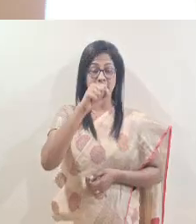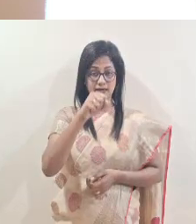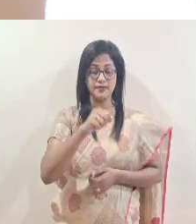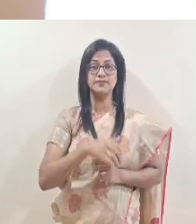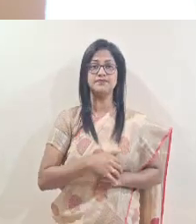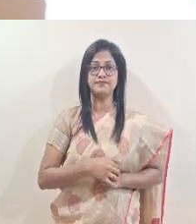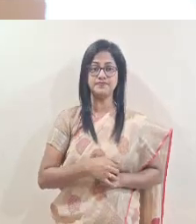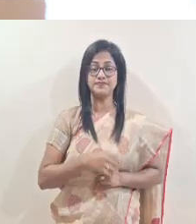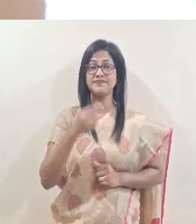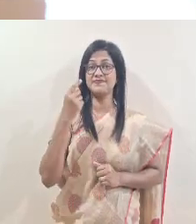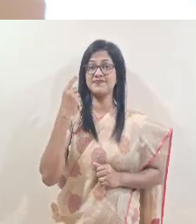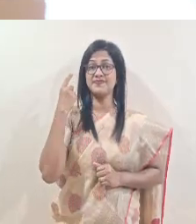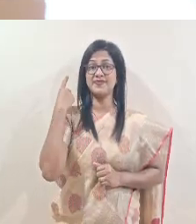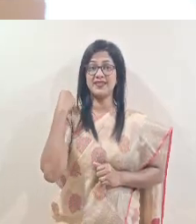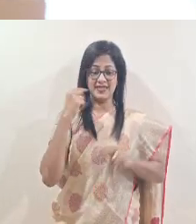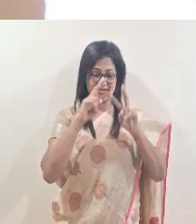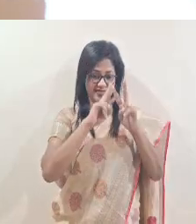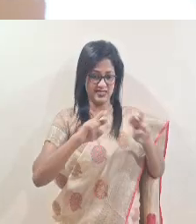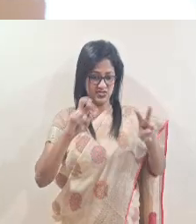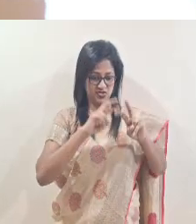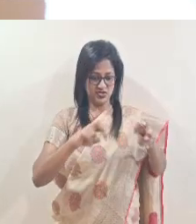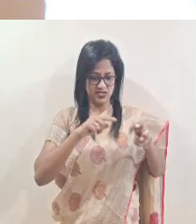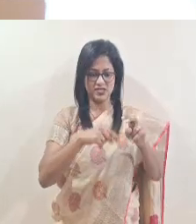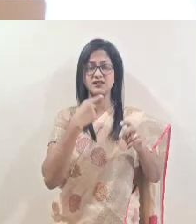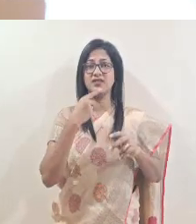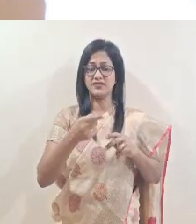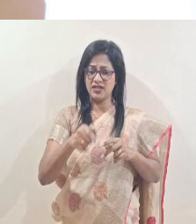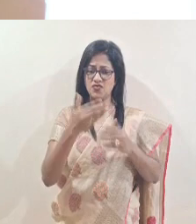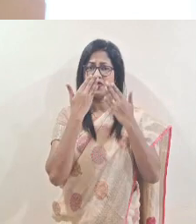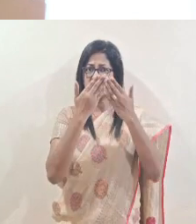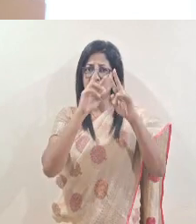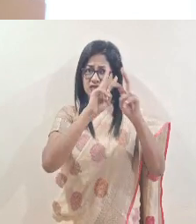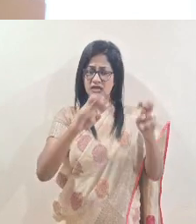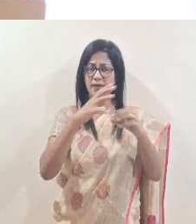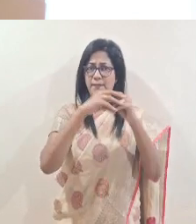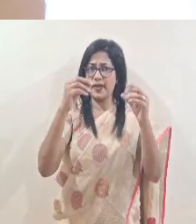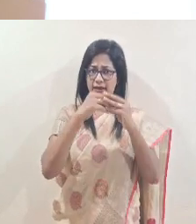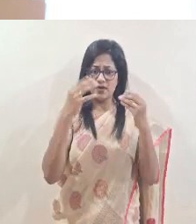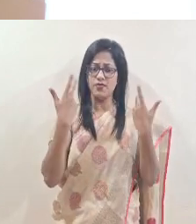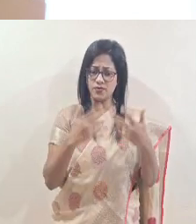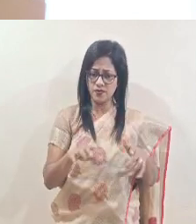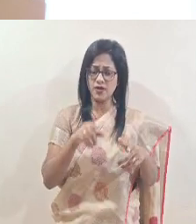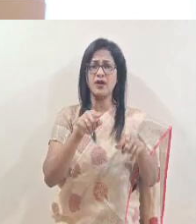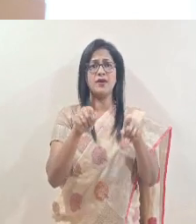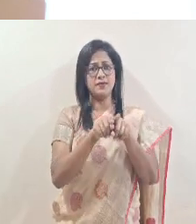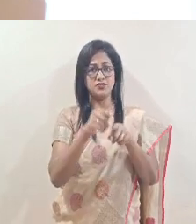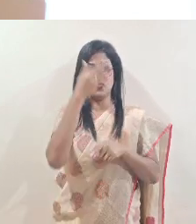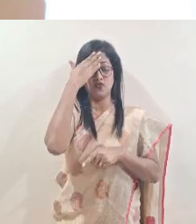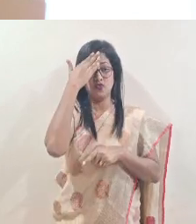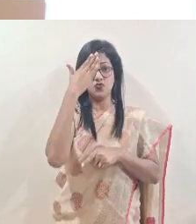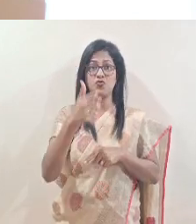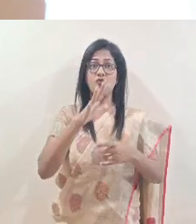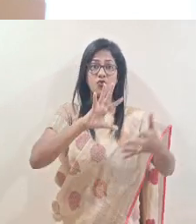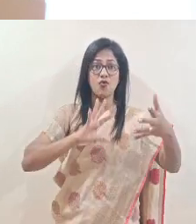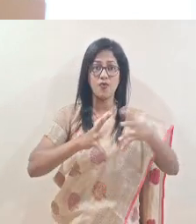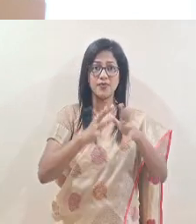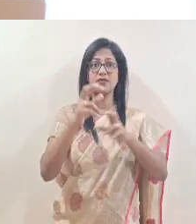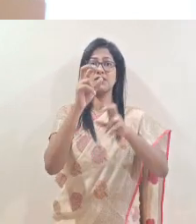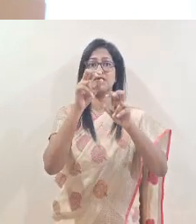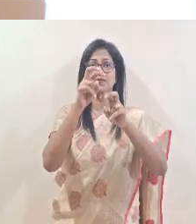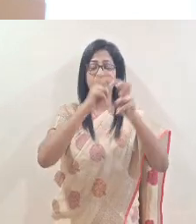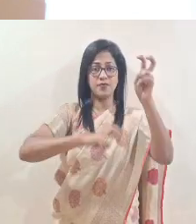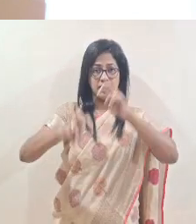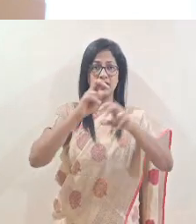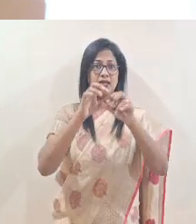Yeah. In your study, you have said that you have done some study in Bangalore. Yes, sir. And you should also be aware that we have a comprehensive mobility